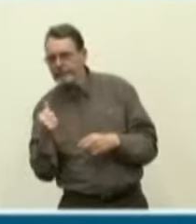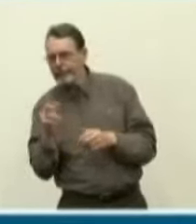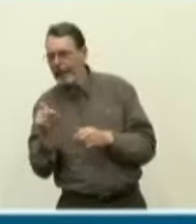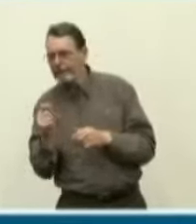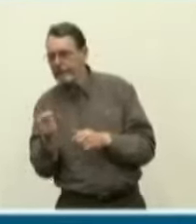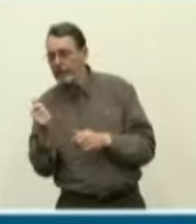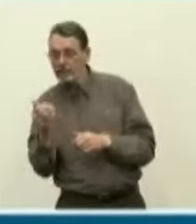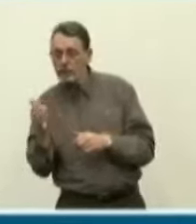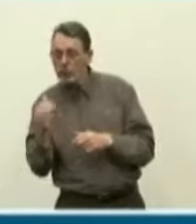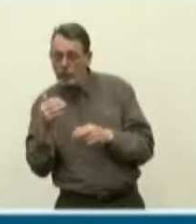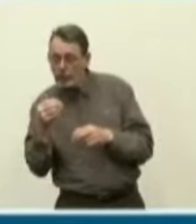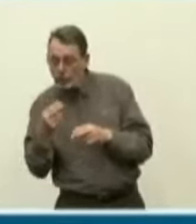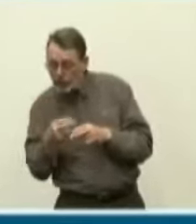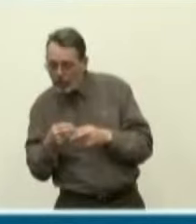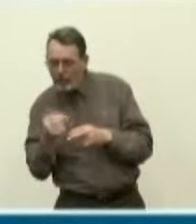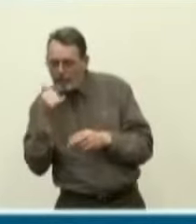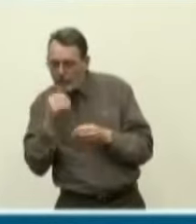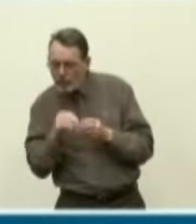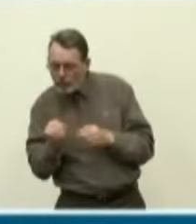And your phone number?